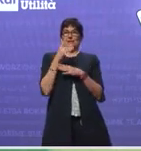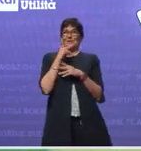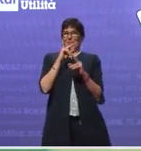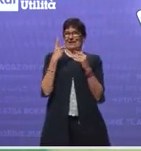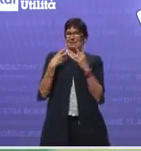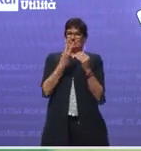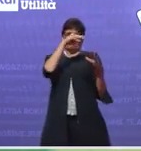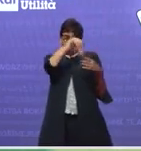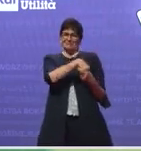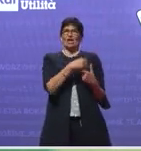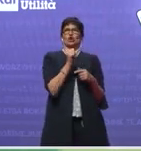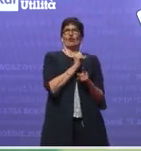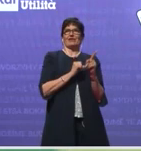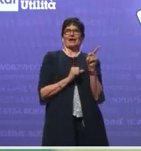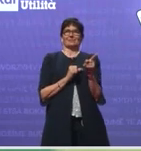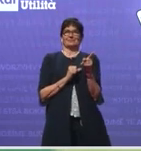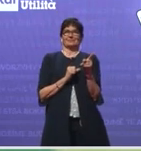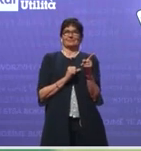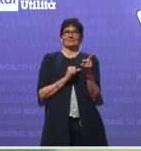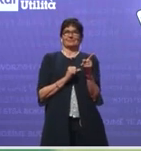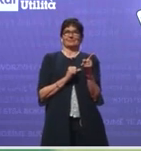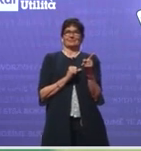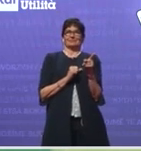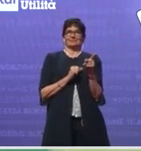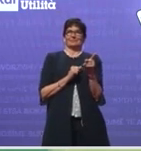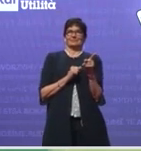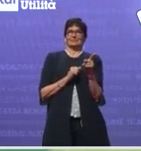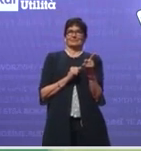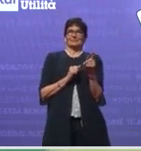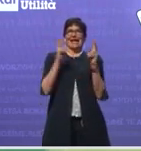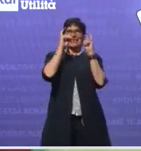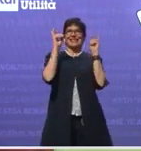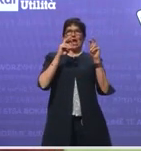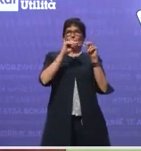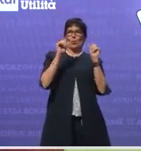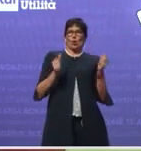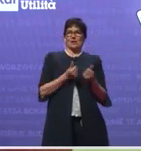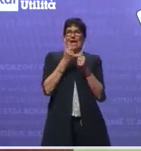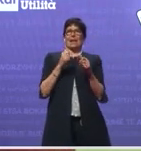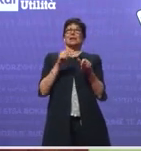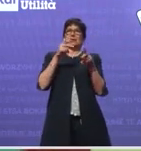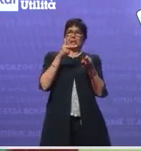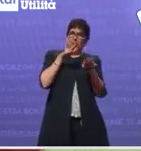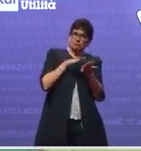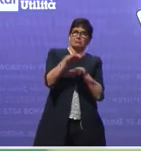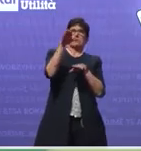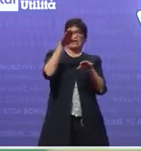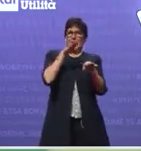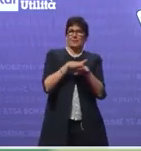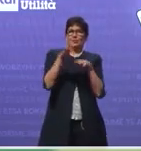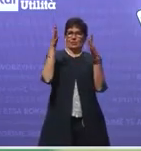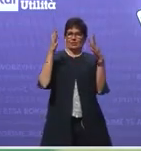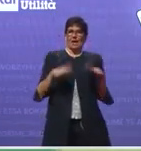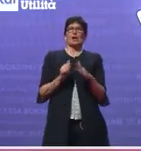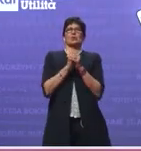neural models came out. We use those today as well. So we've been experimenting in these areas and then putting them